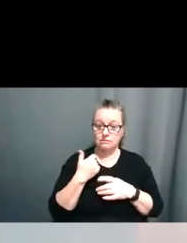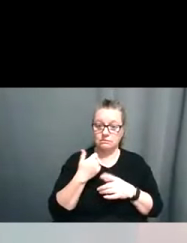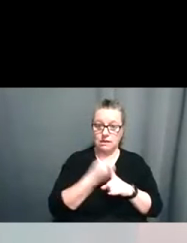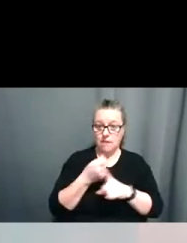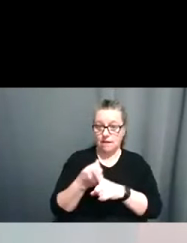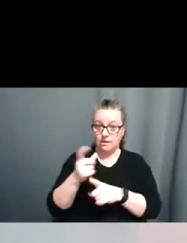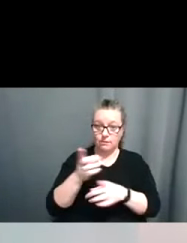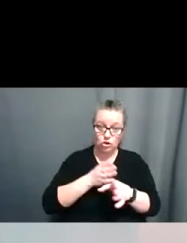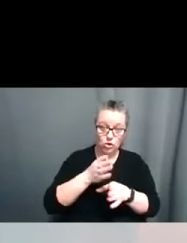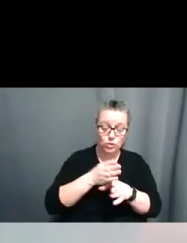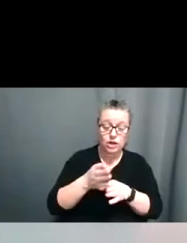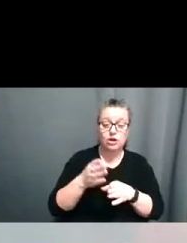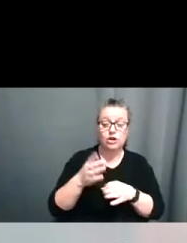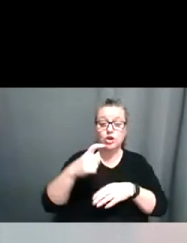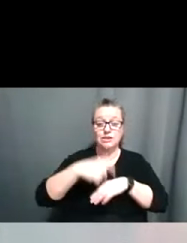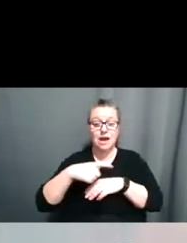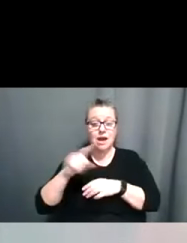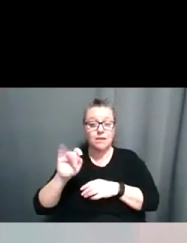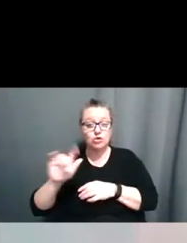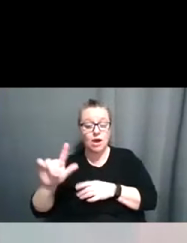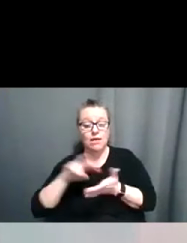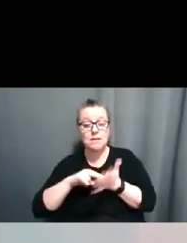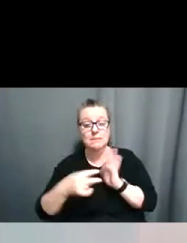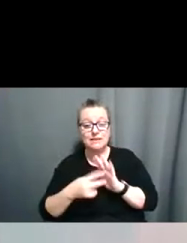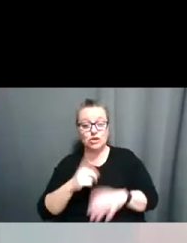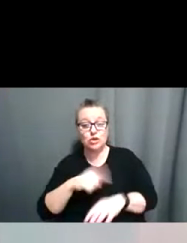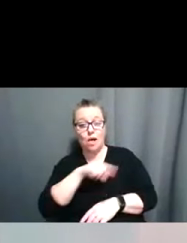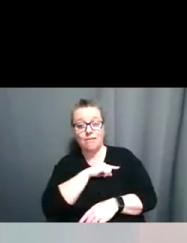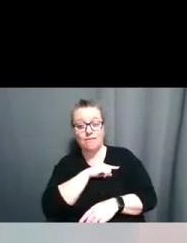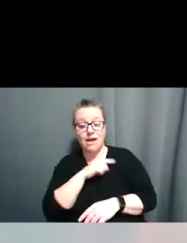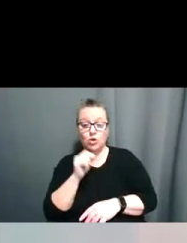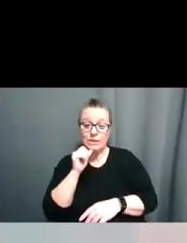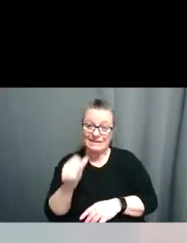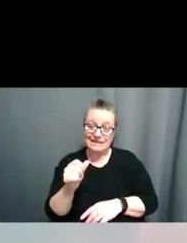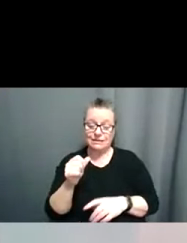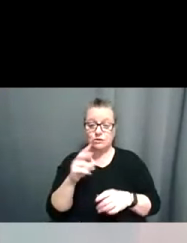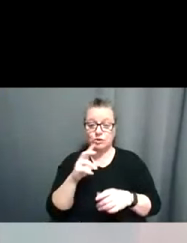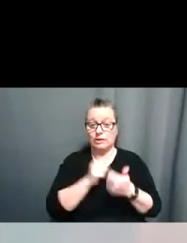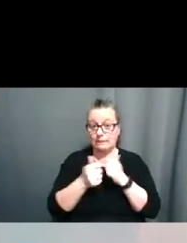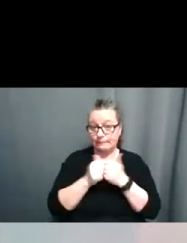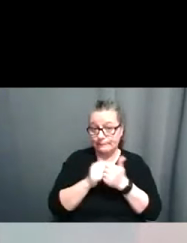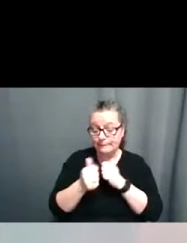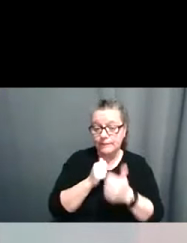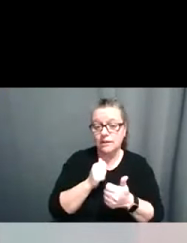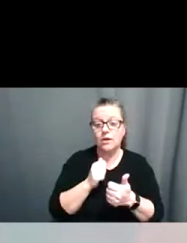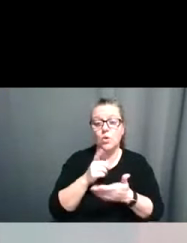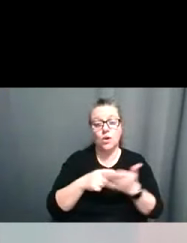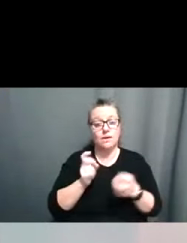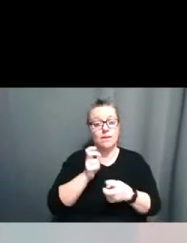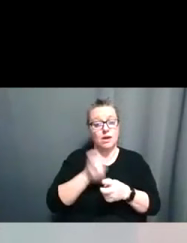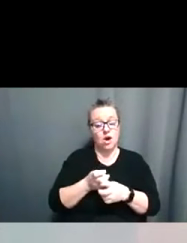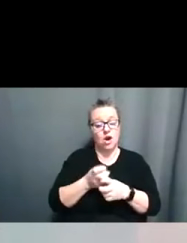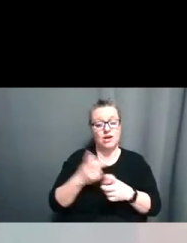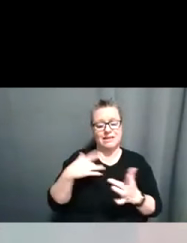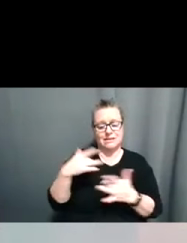Your time trial result means you did or didn't qualify to compete in a race. A part of what can be hard about evaluation is